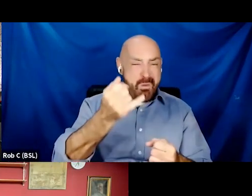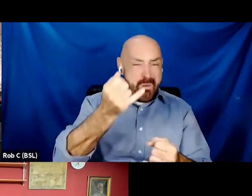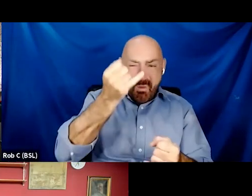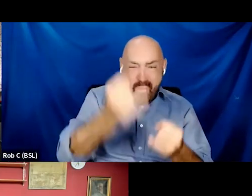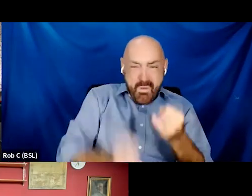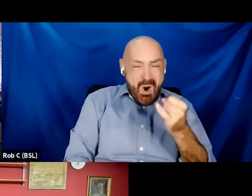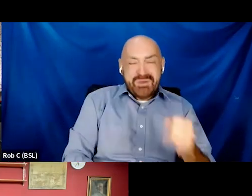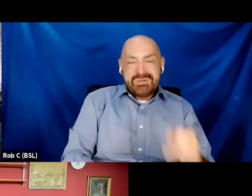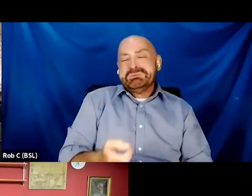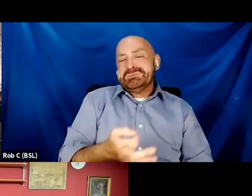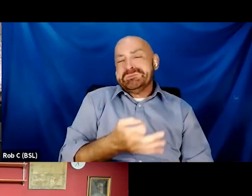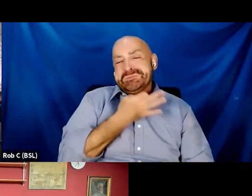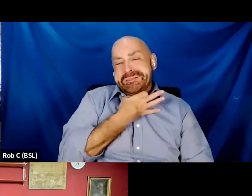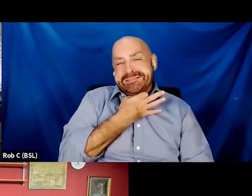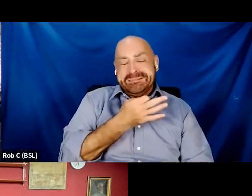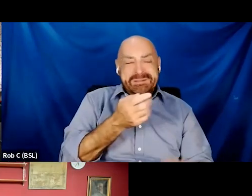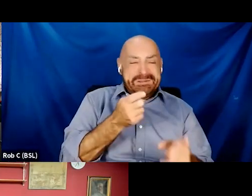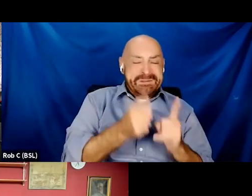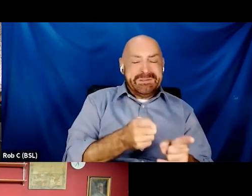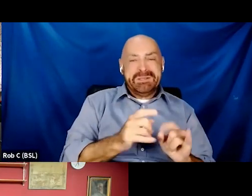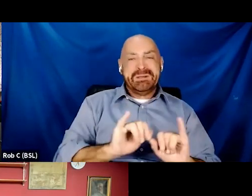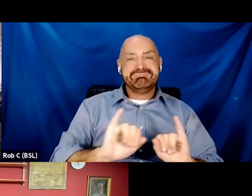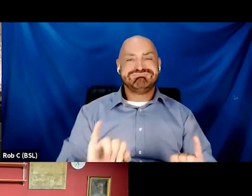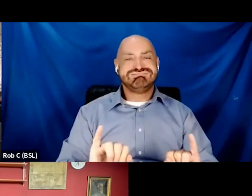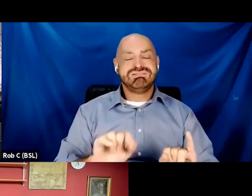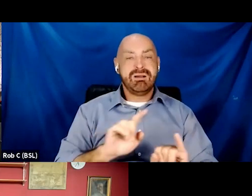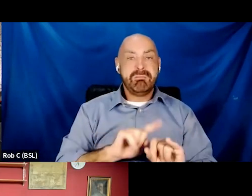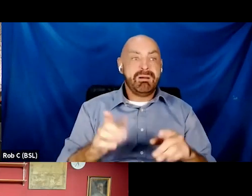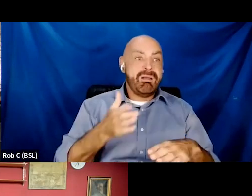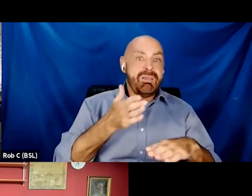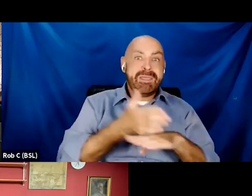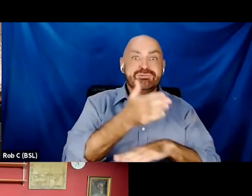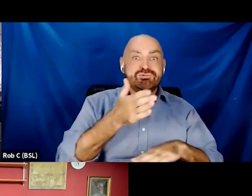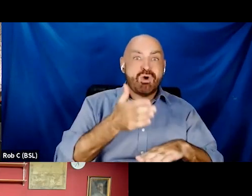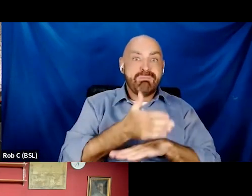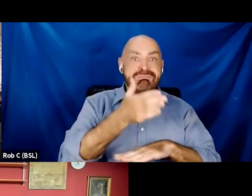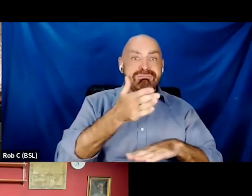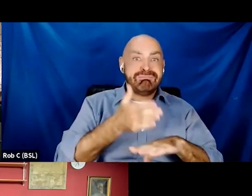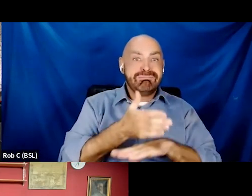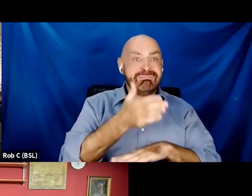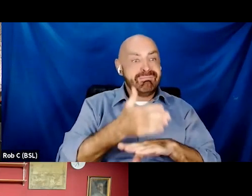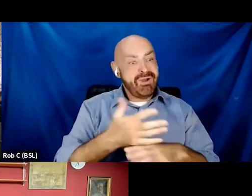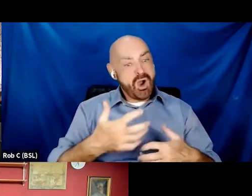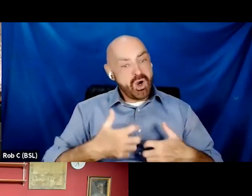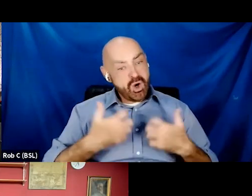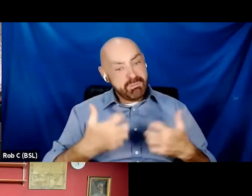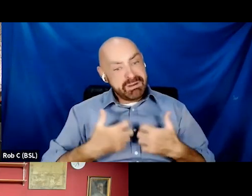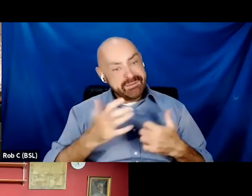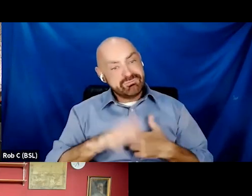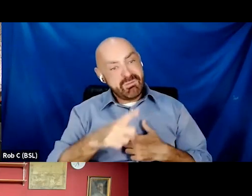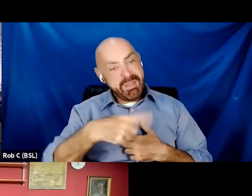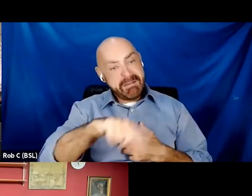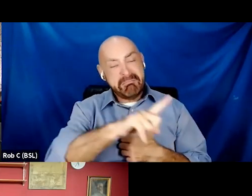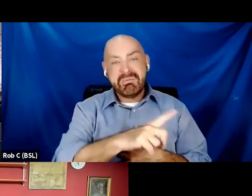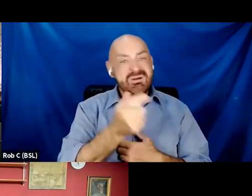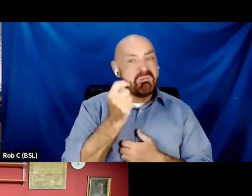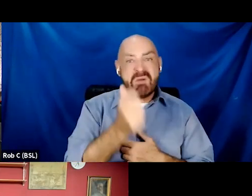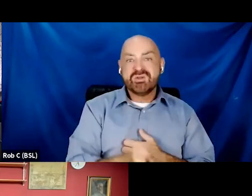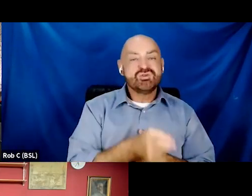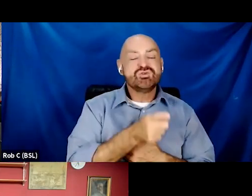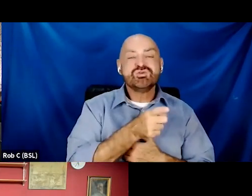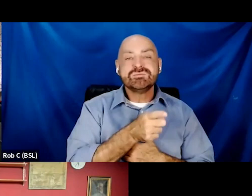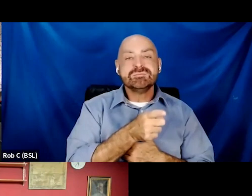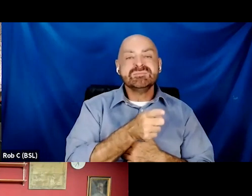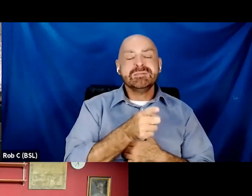of things, but it was their job, and so that there isn't a complaint from that occupation. But I'm searching